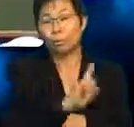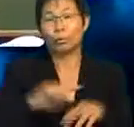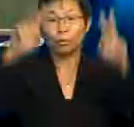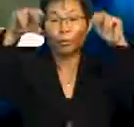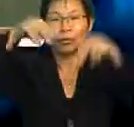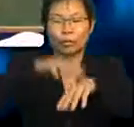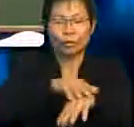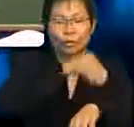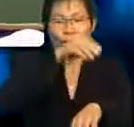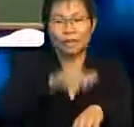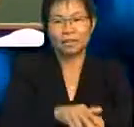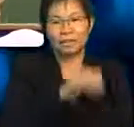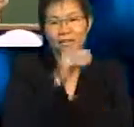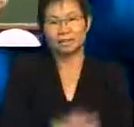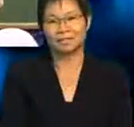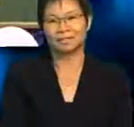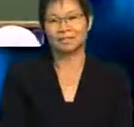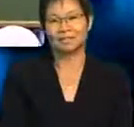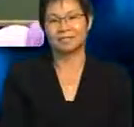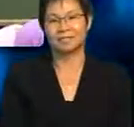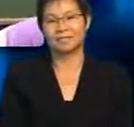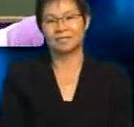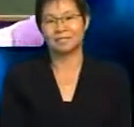Where is the rabbit?